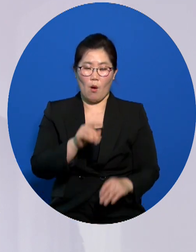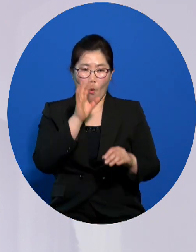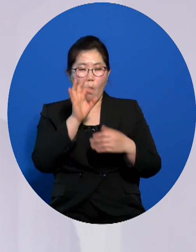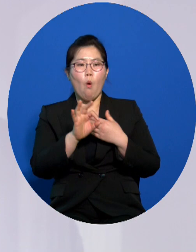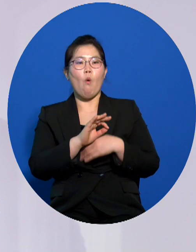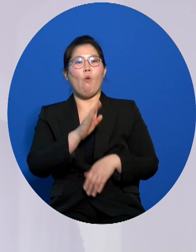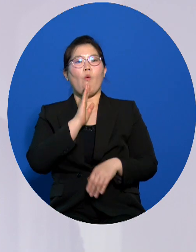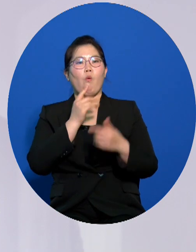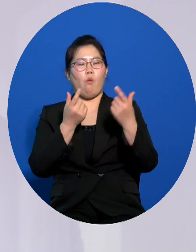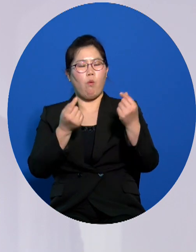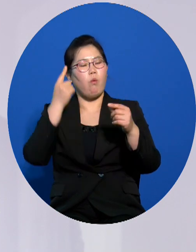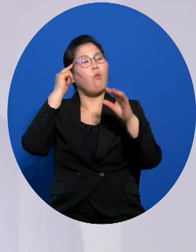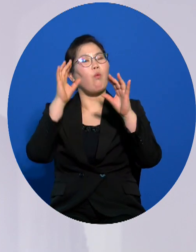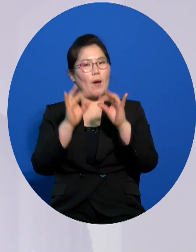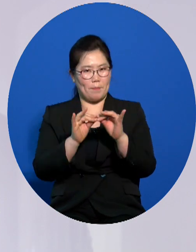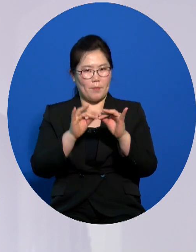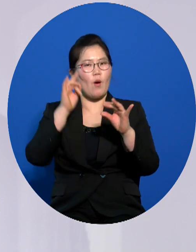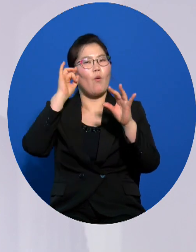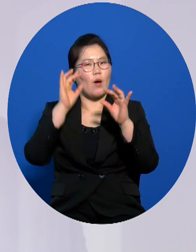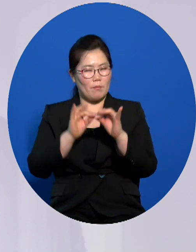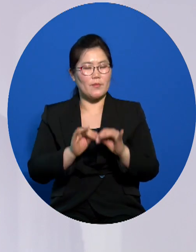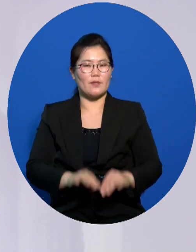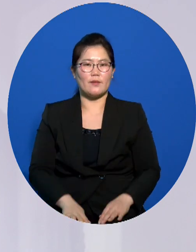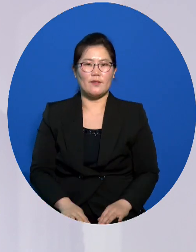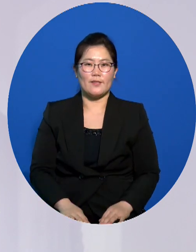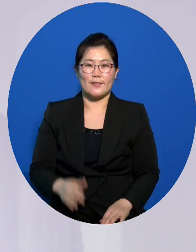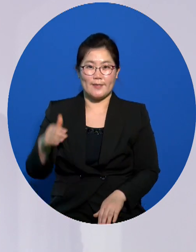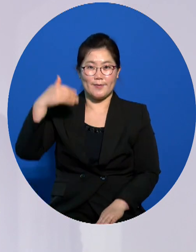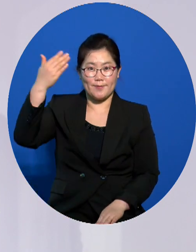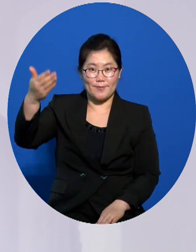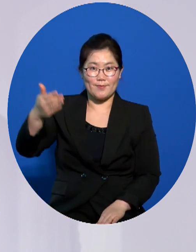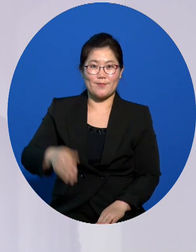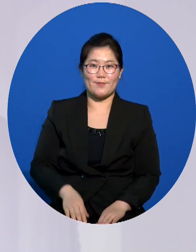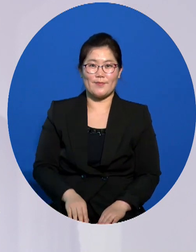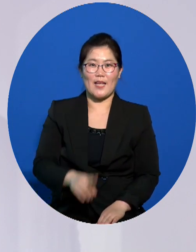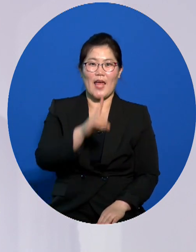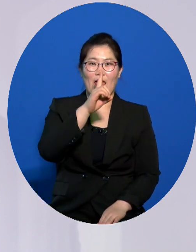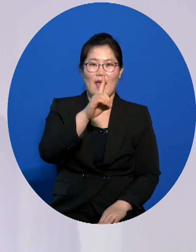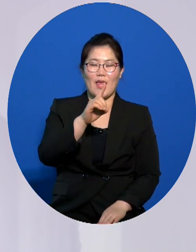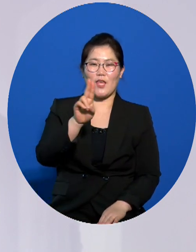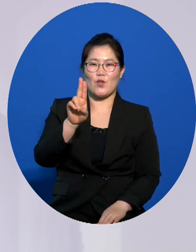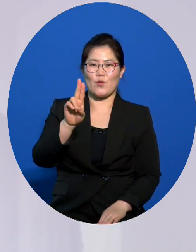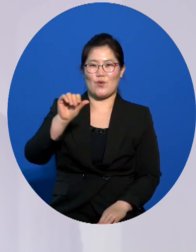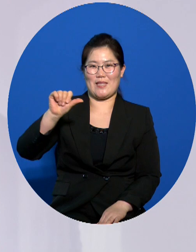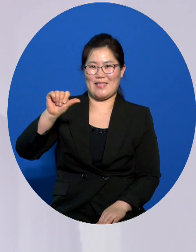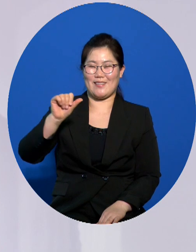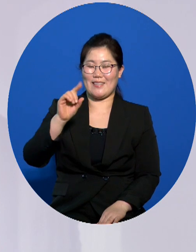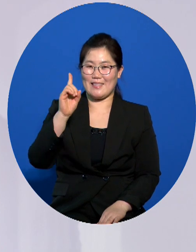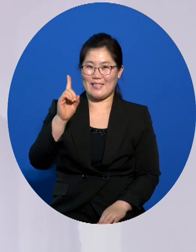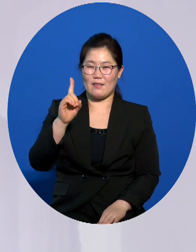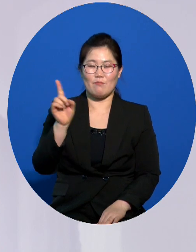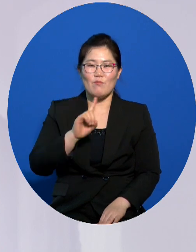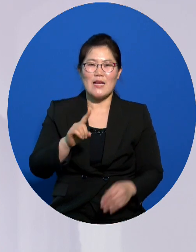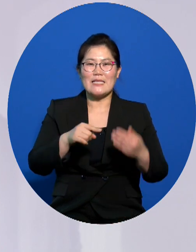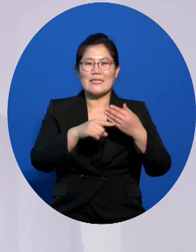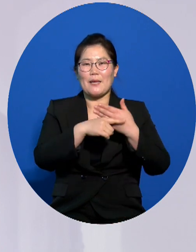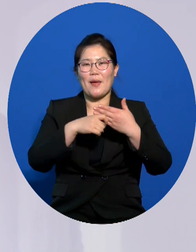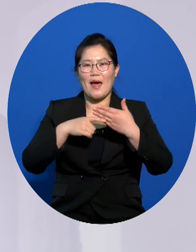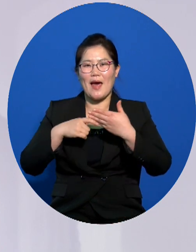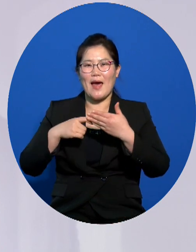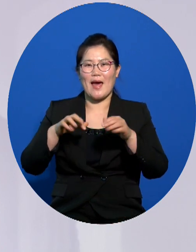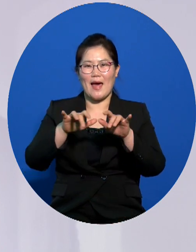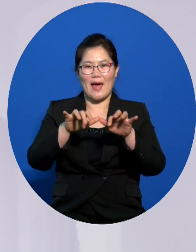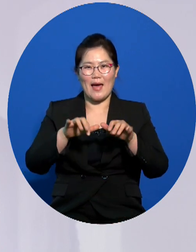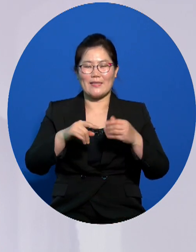the perspective of universal design. And I really emphasize with what you said. Next, from AUD